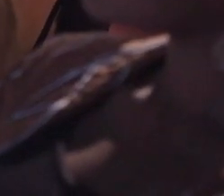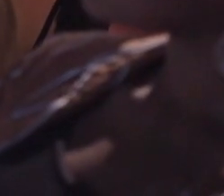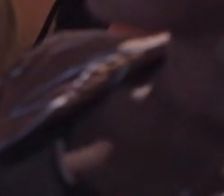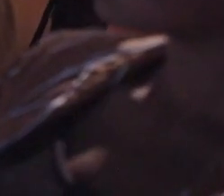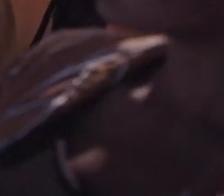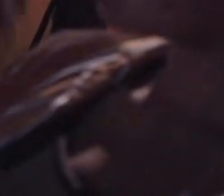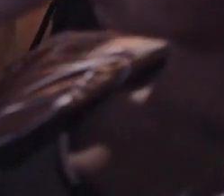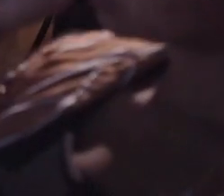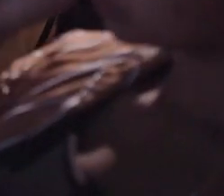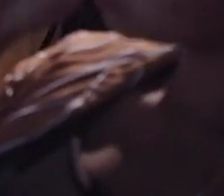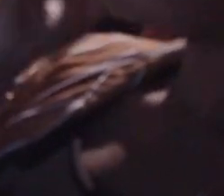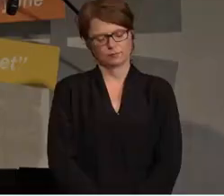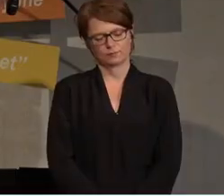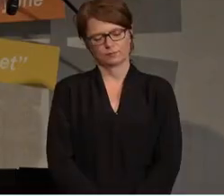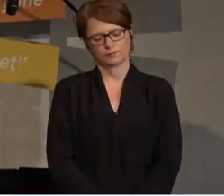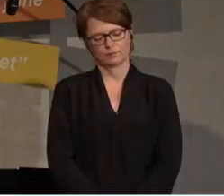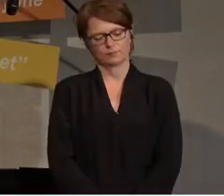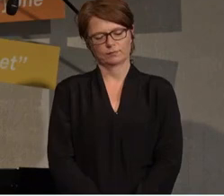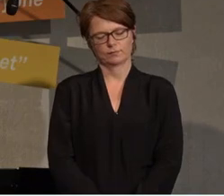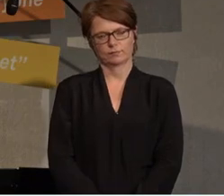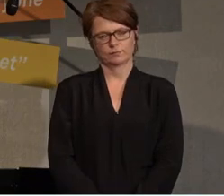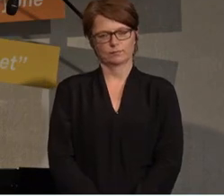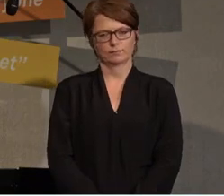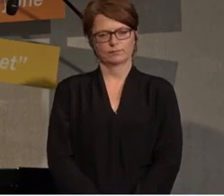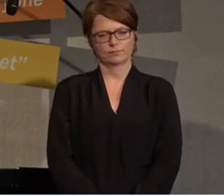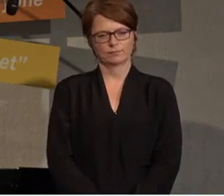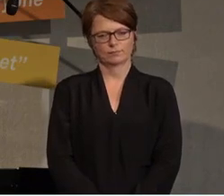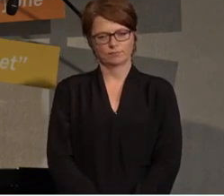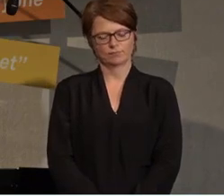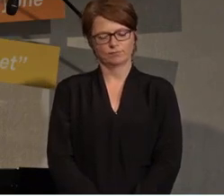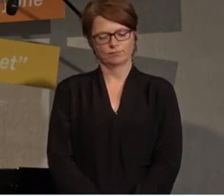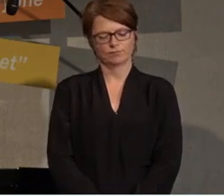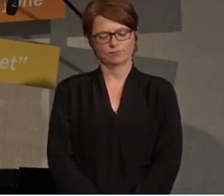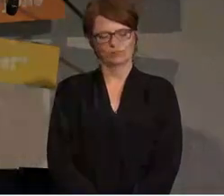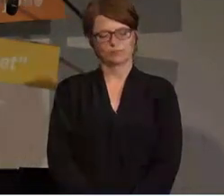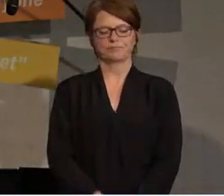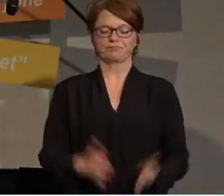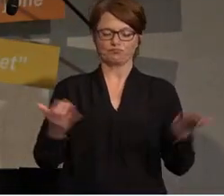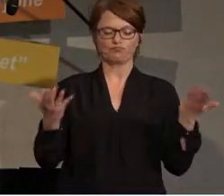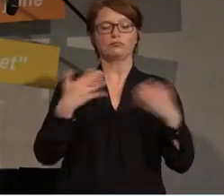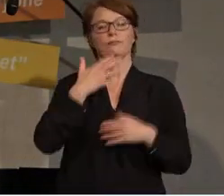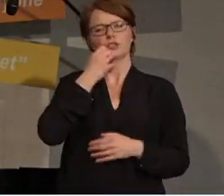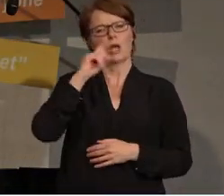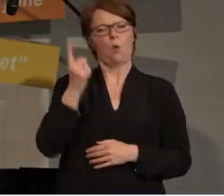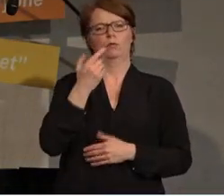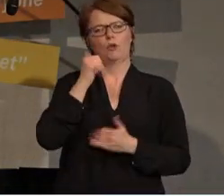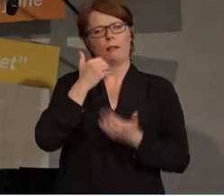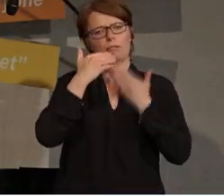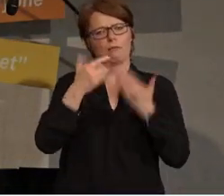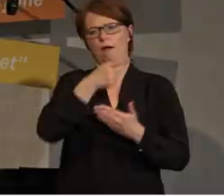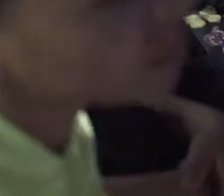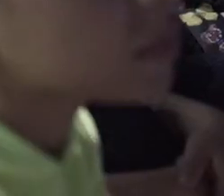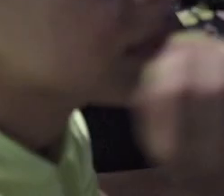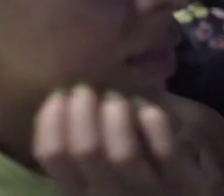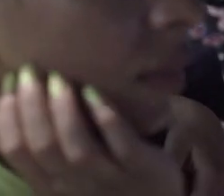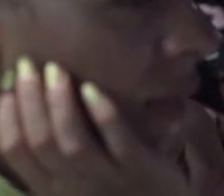Wir brauchen kein Mitleid. Wir brauchen Allianzen. Wir brauchen einen umfassenden, sehr viele und